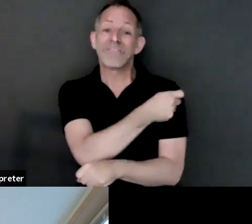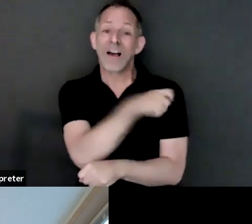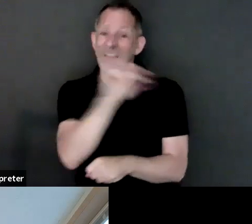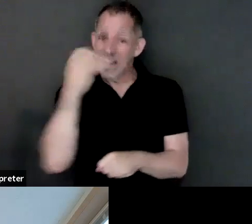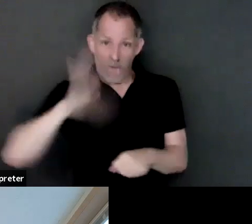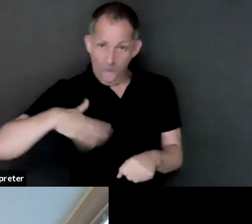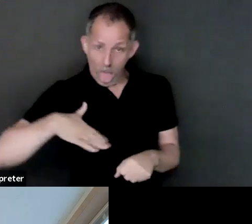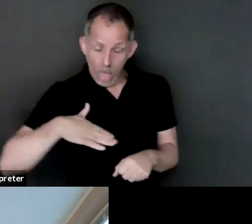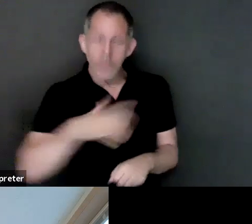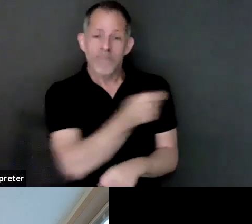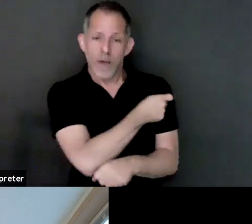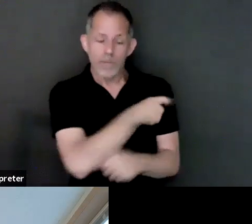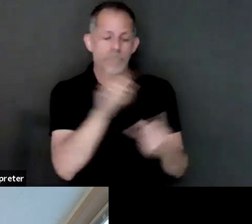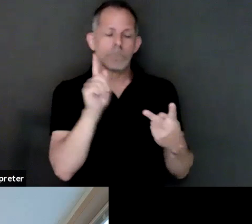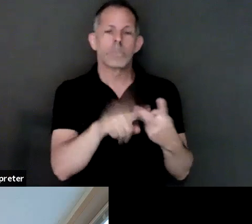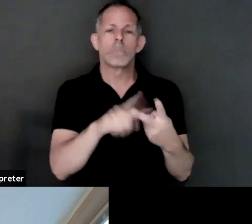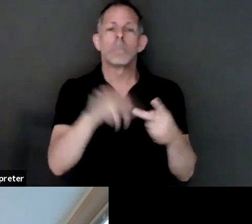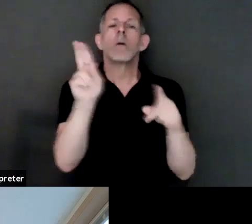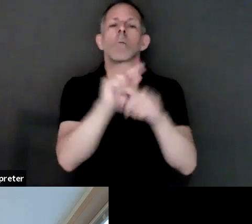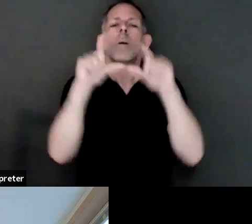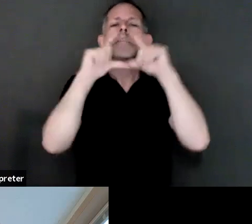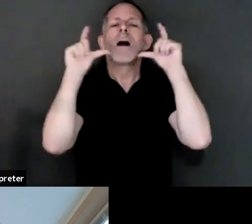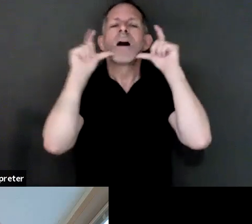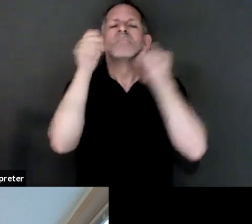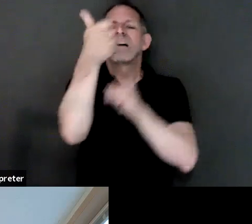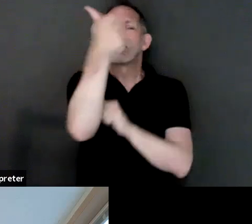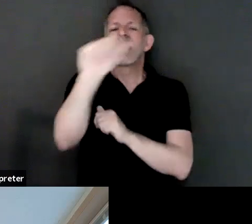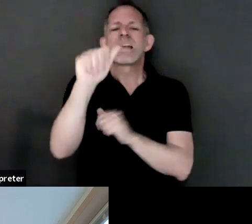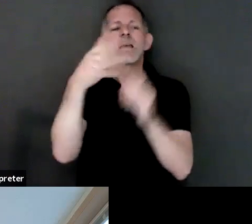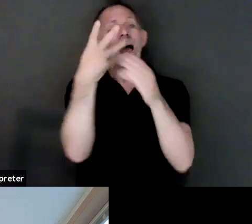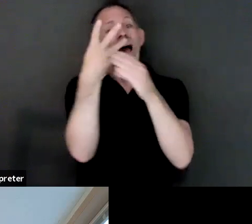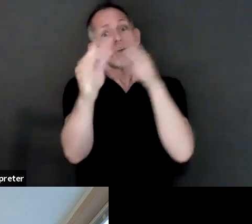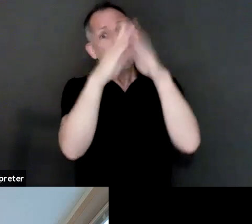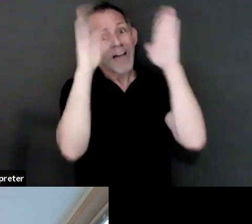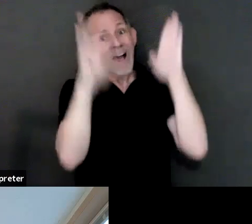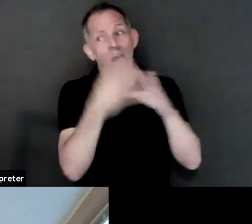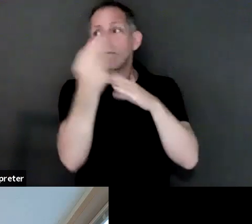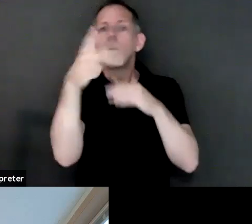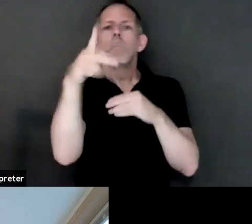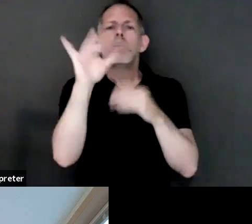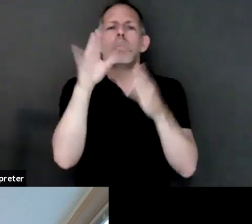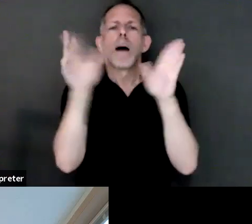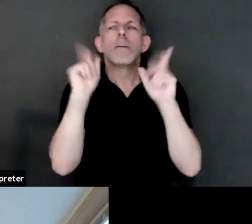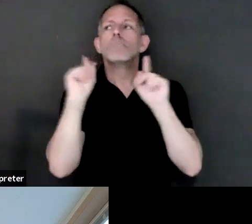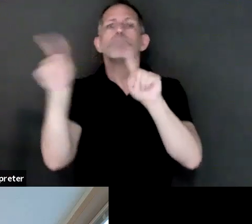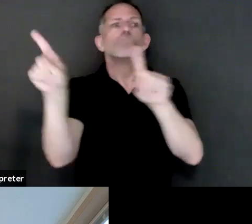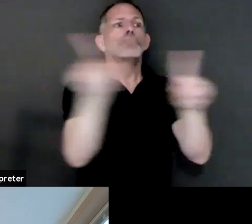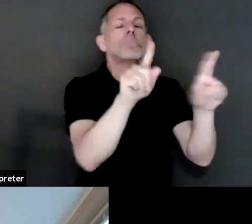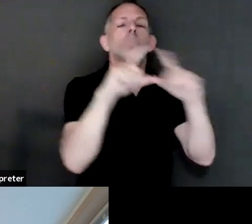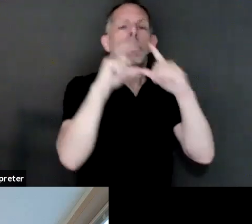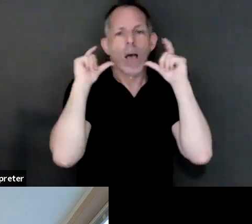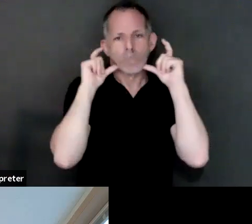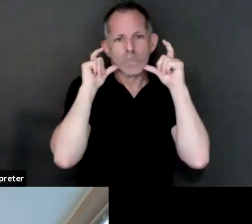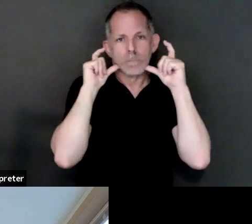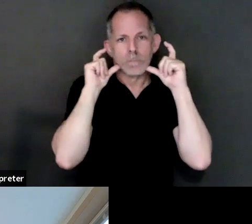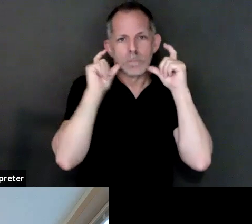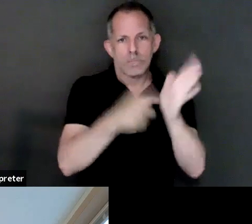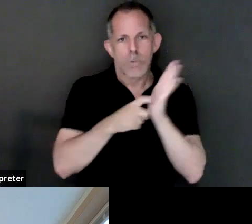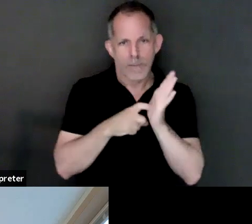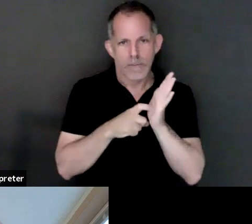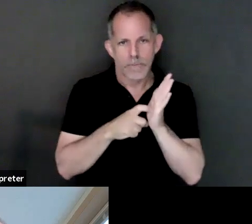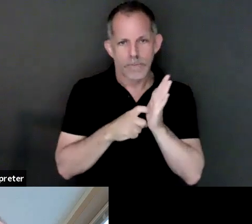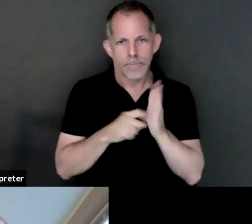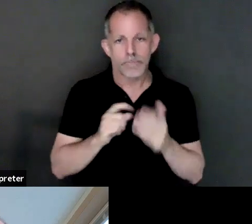indoor space, grocery store, retail, fitness center, government office buildings where they provide customer